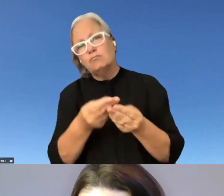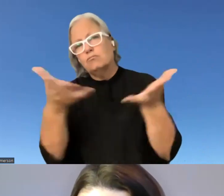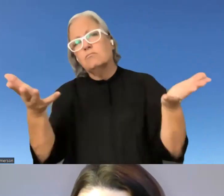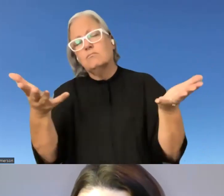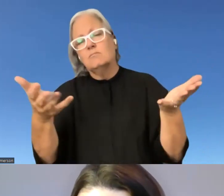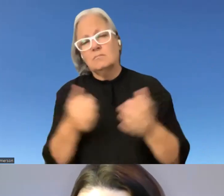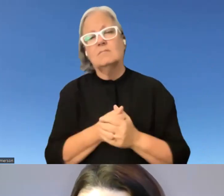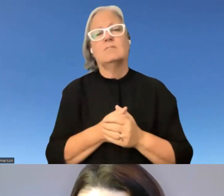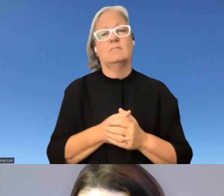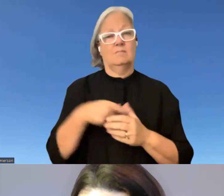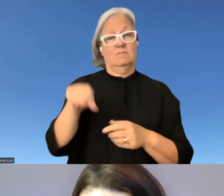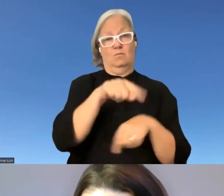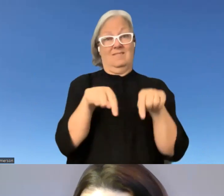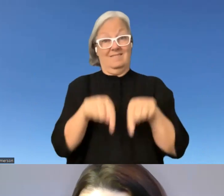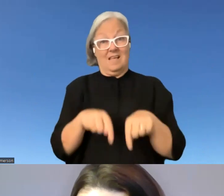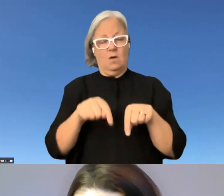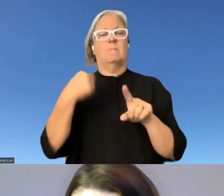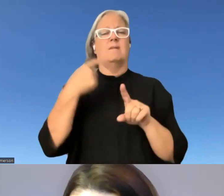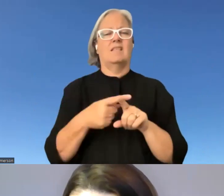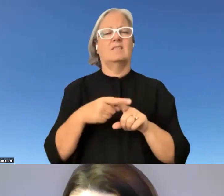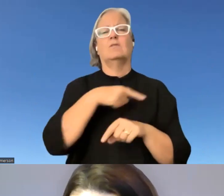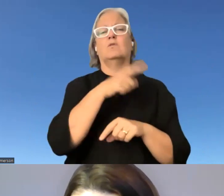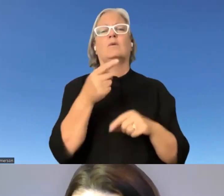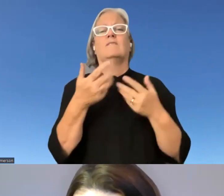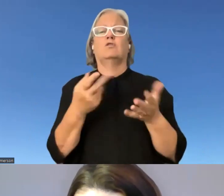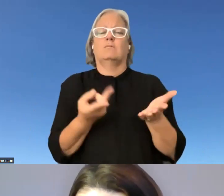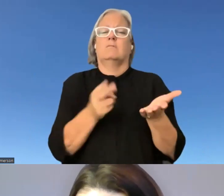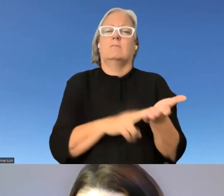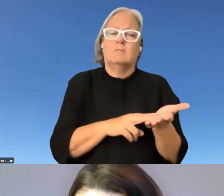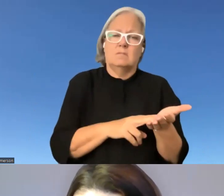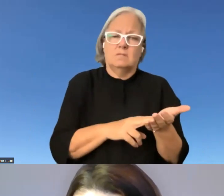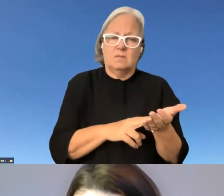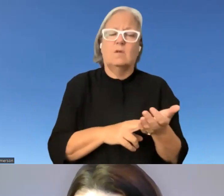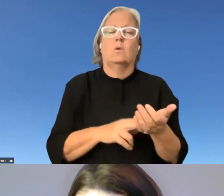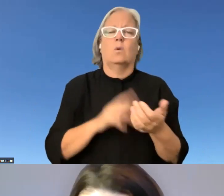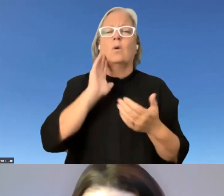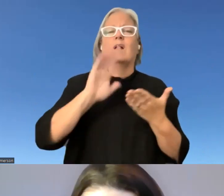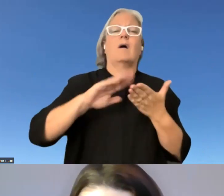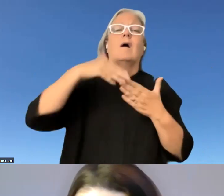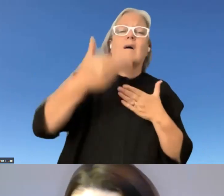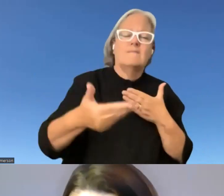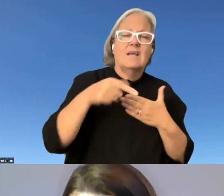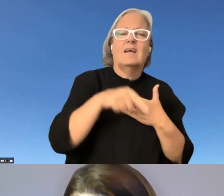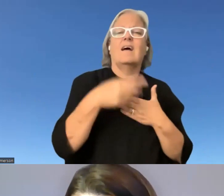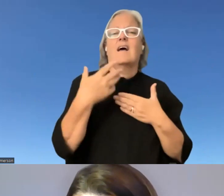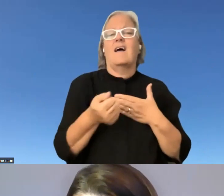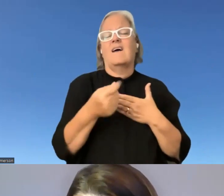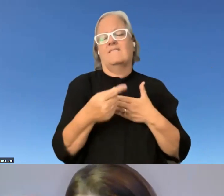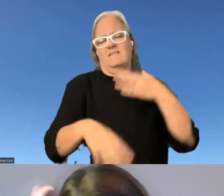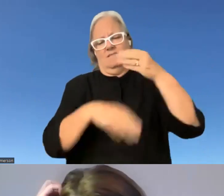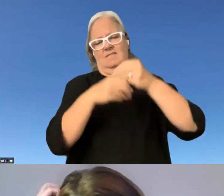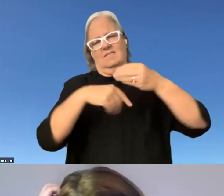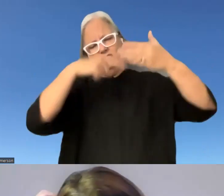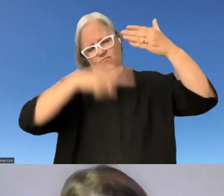attending live now and all of those who had registered to this webinar will get a follow-up message with further information. Of course, as